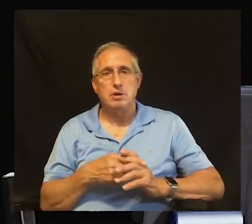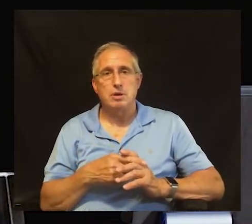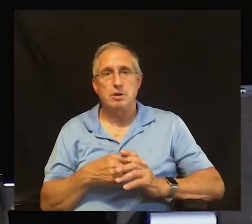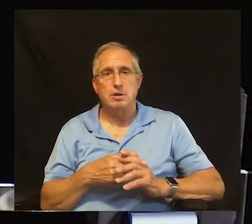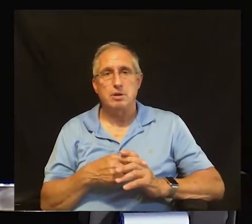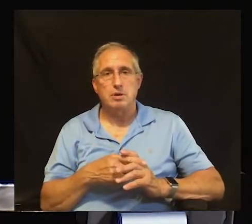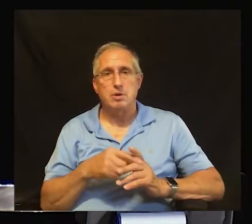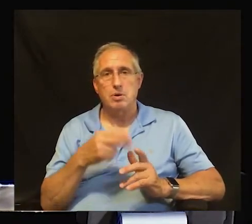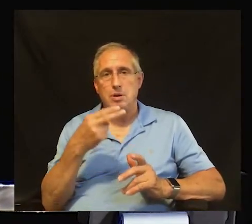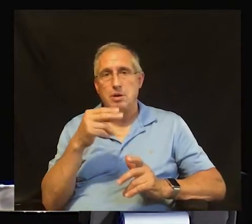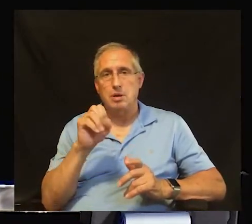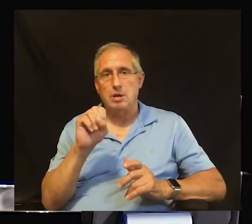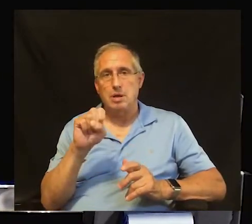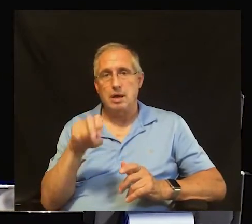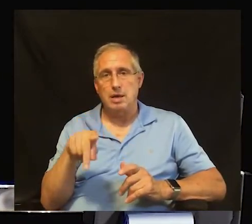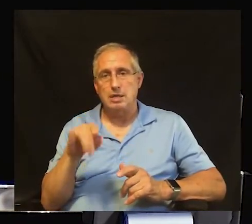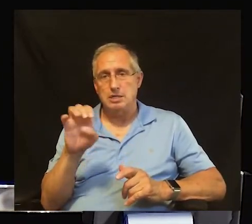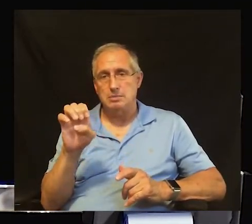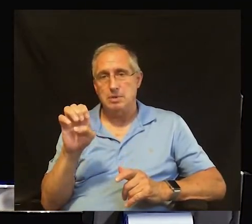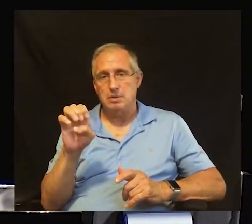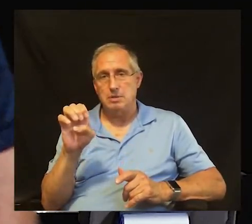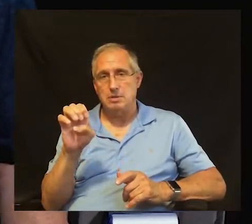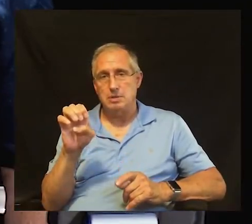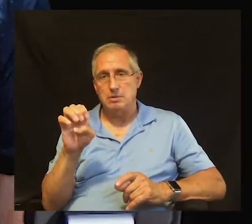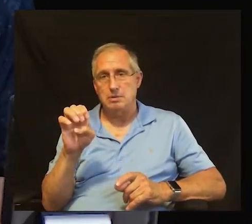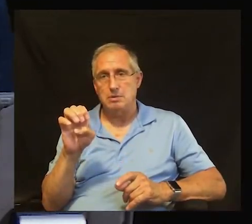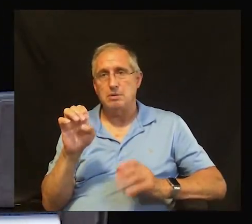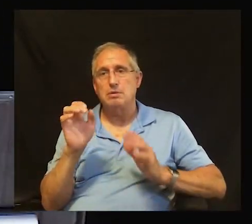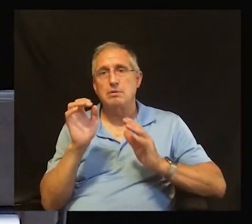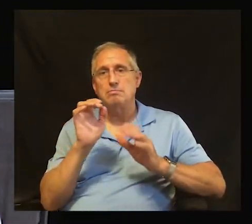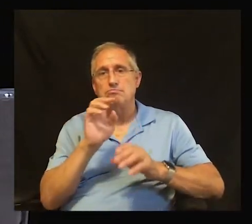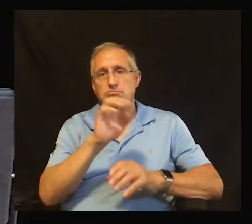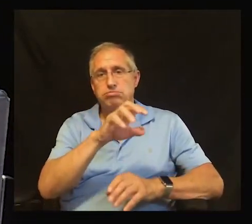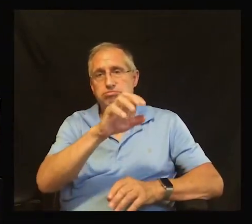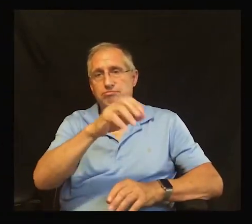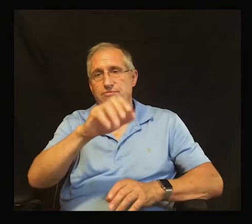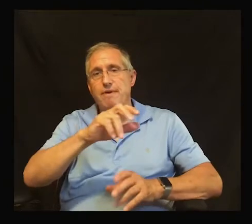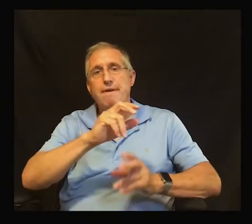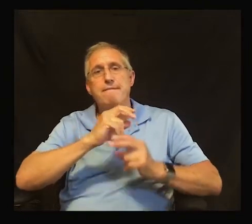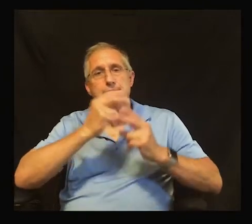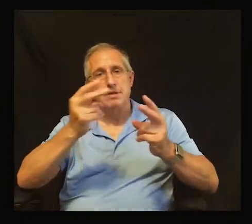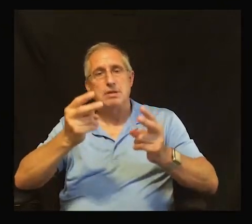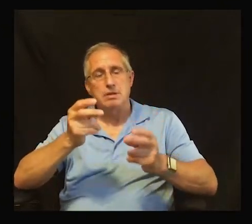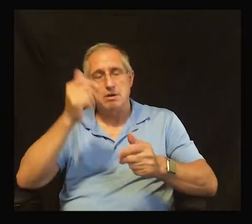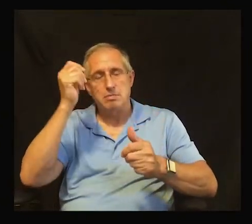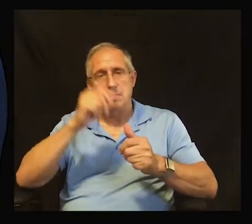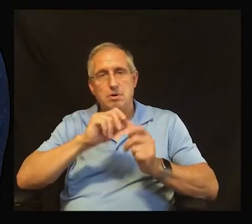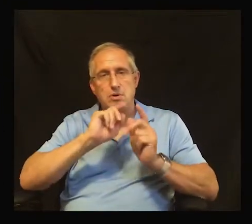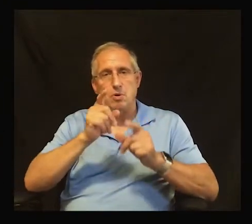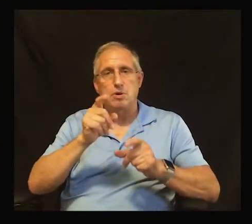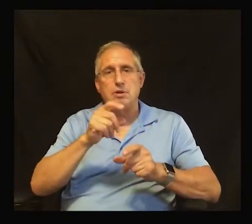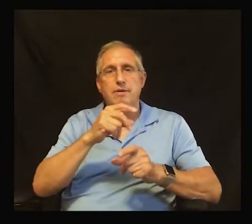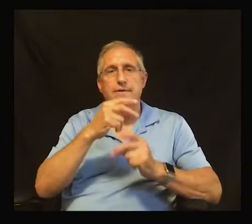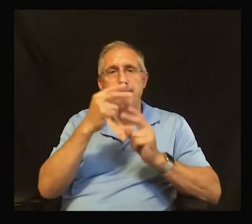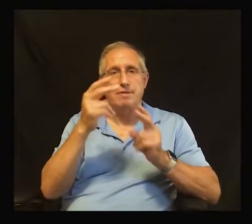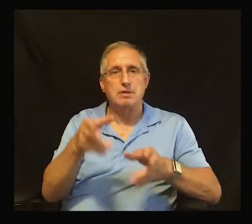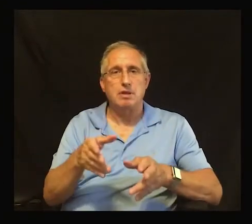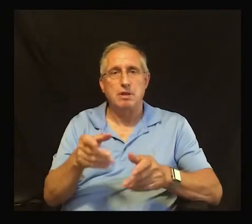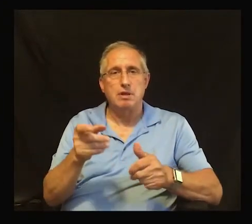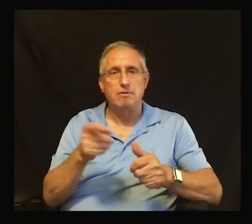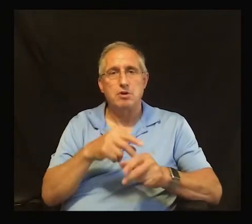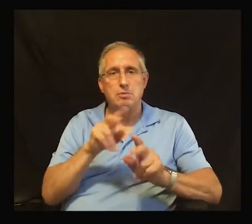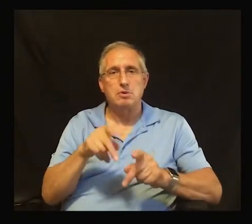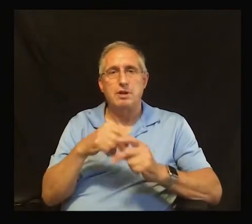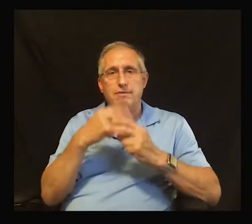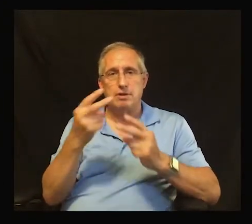When I first started doing hospital calls years ago as a youth pastor, I remember going to visit the first